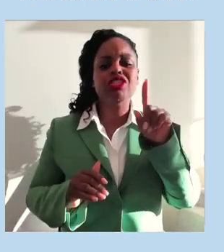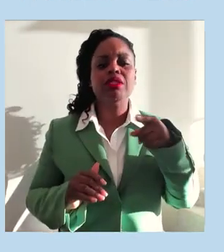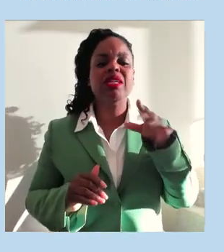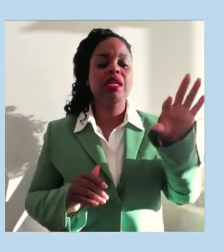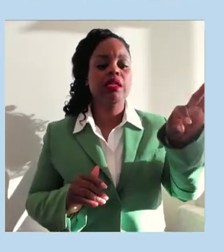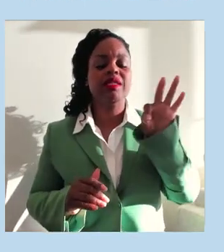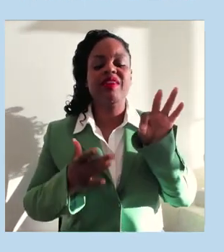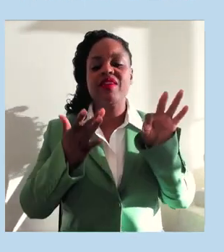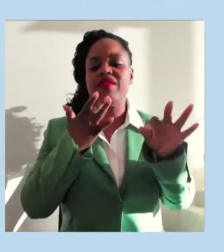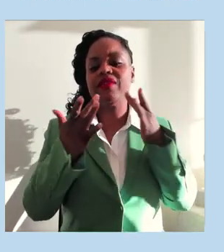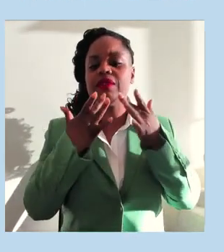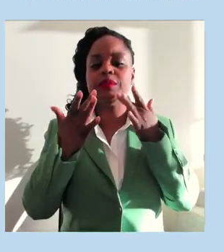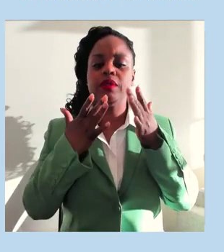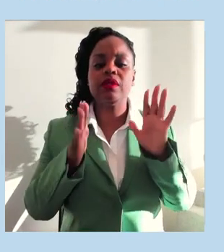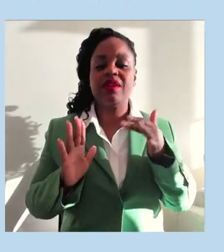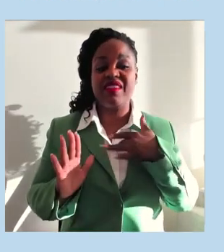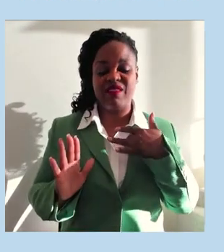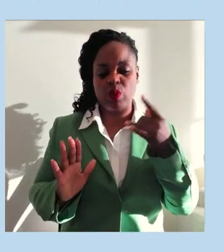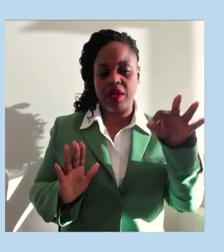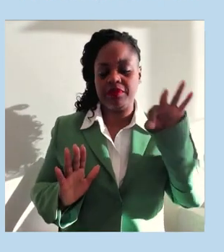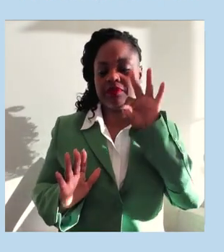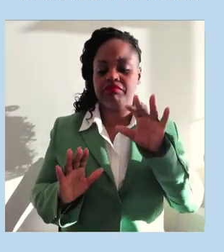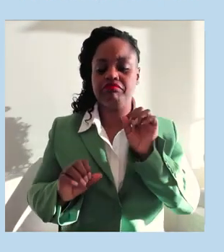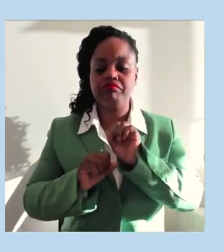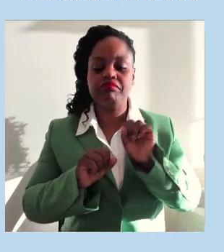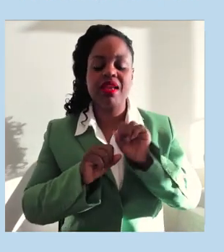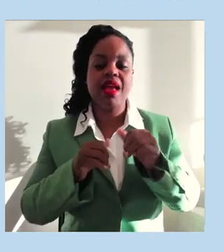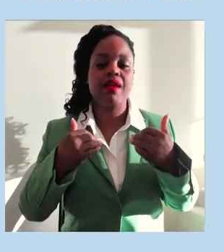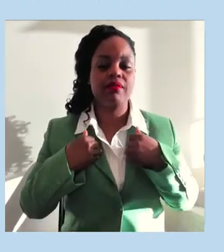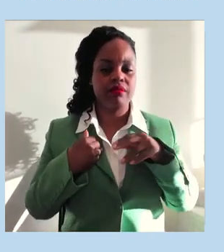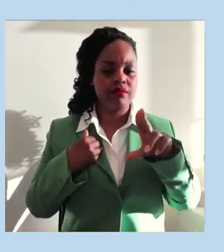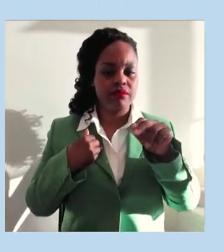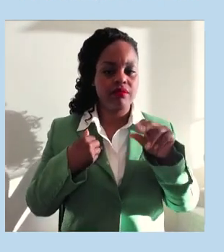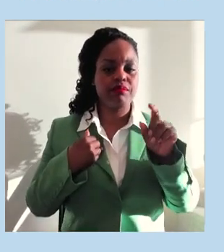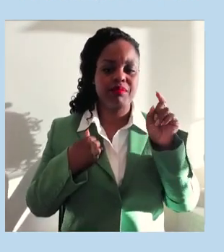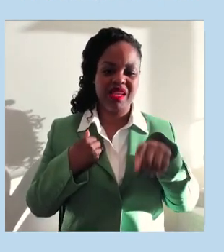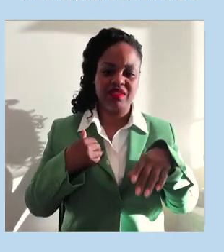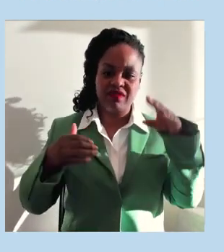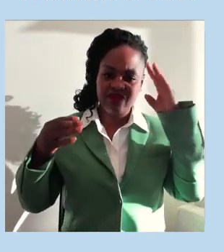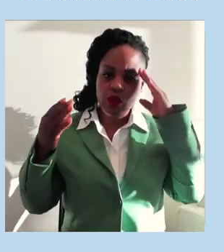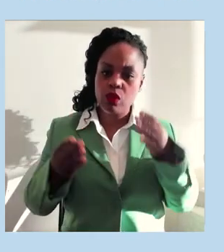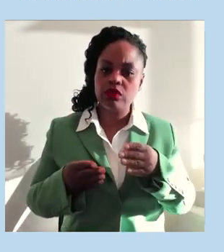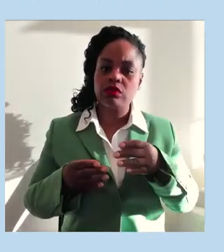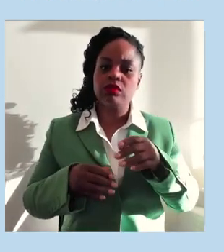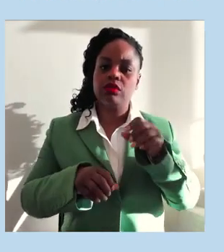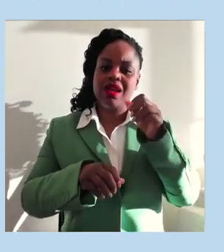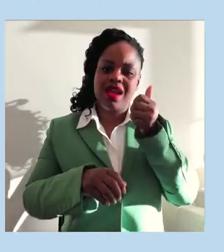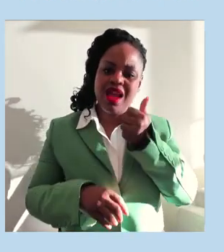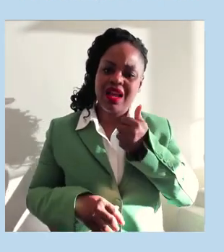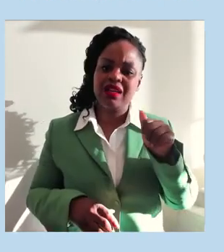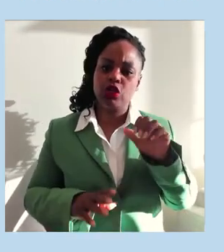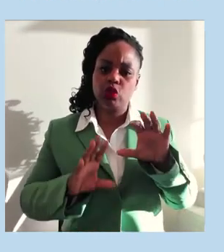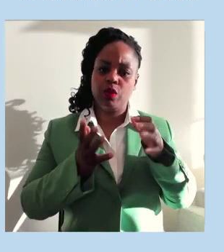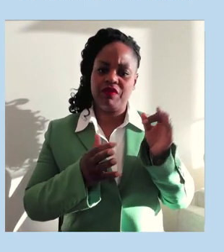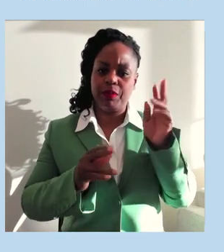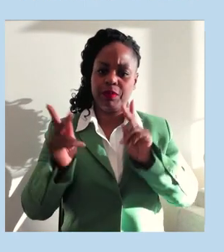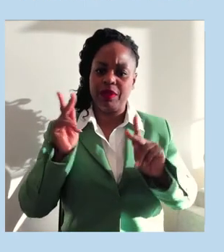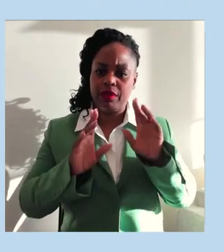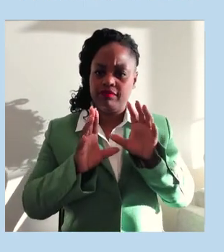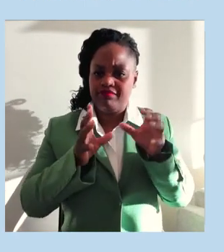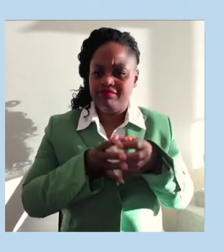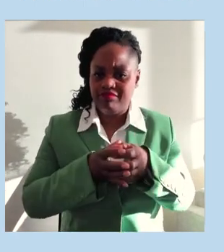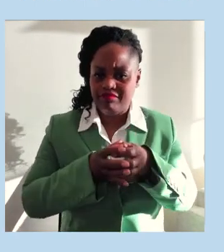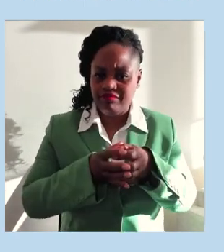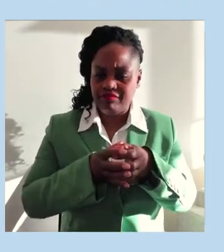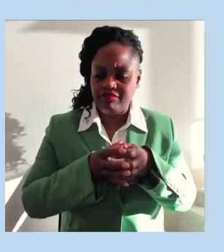also marginalized populations. Young women should have access to accurate information, internet, and training when it's